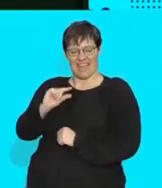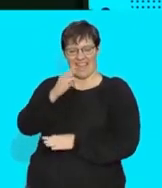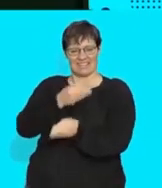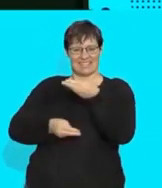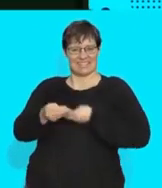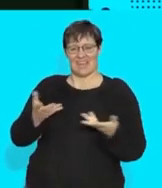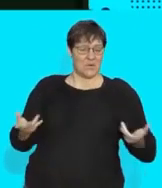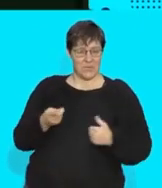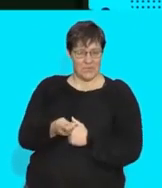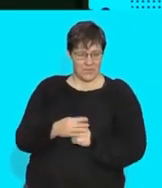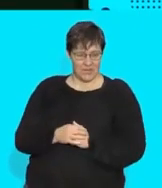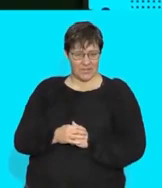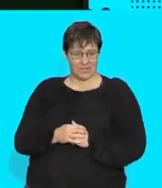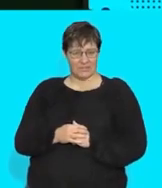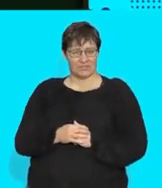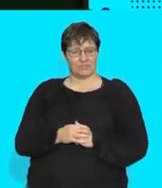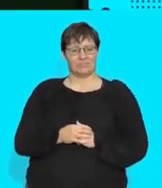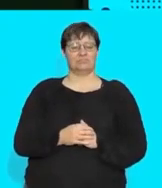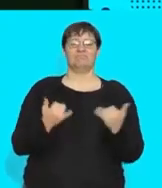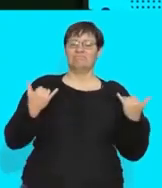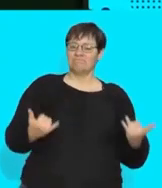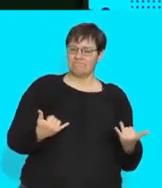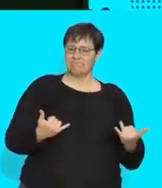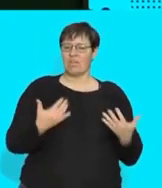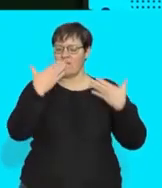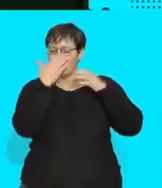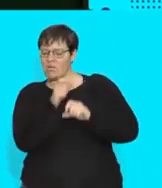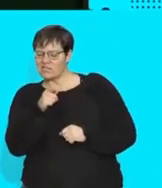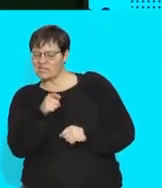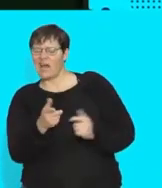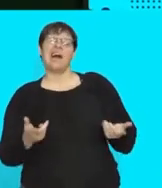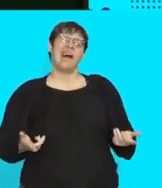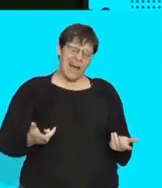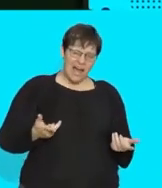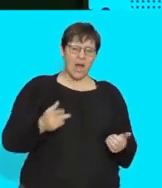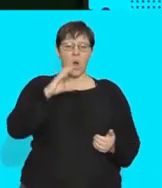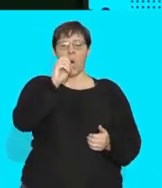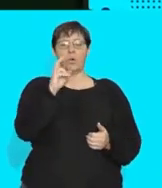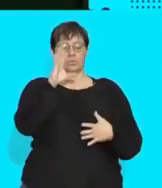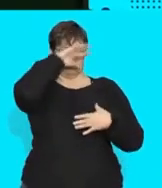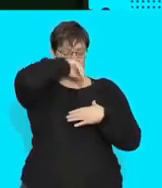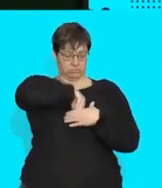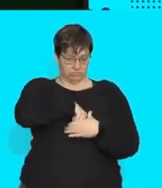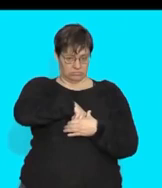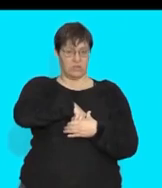at how do we get oxygen into our bodies and carbon dioxide out.